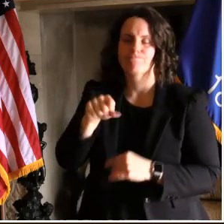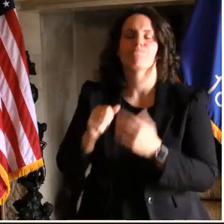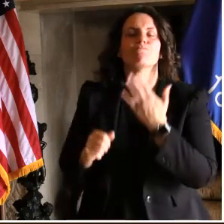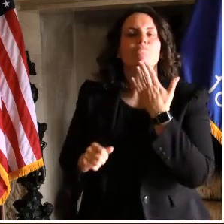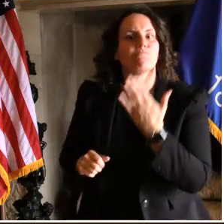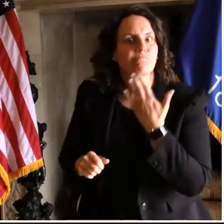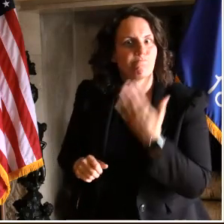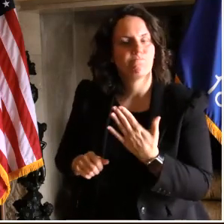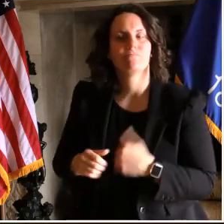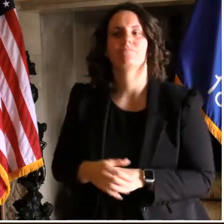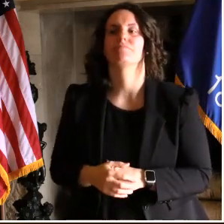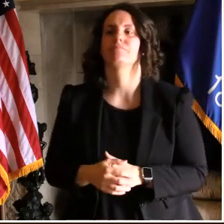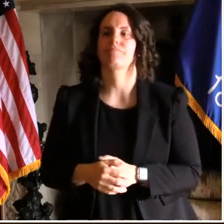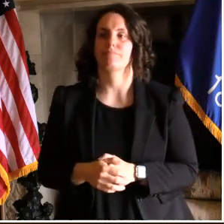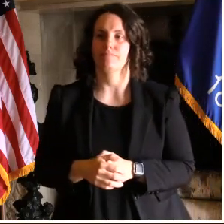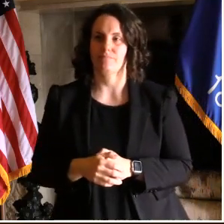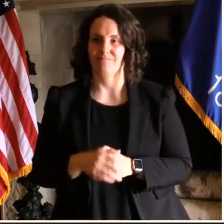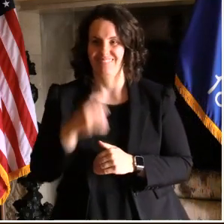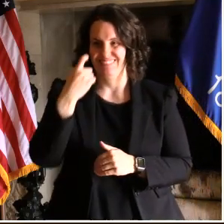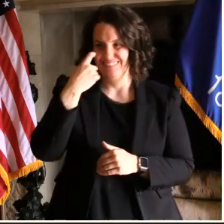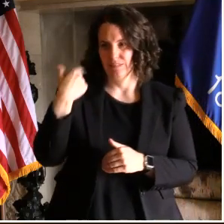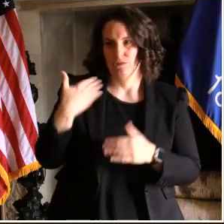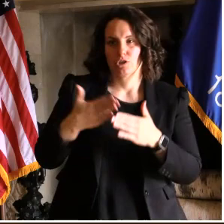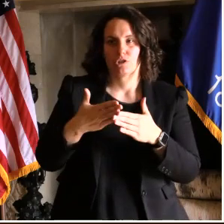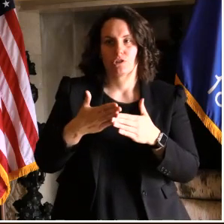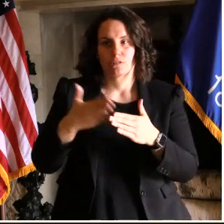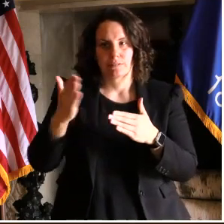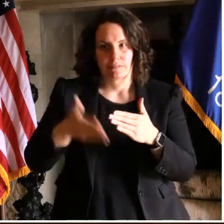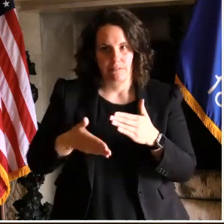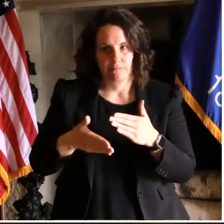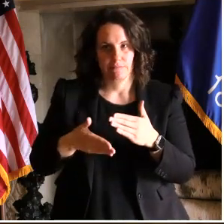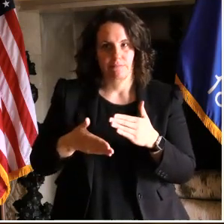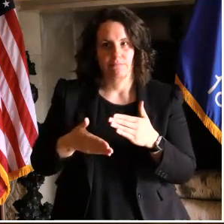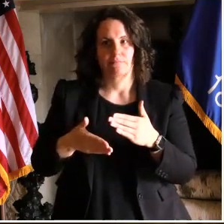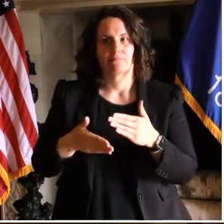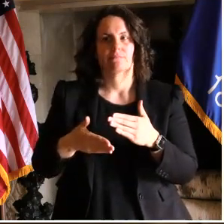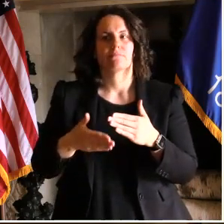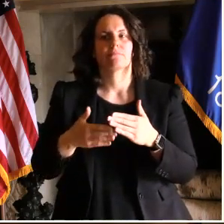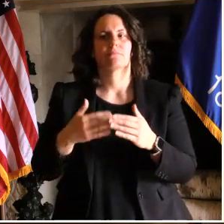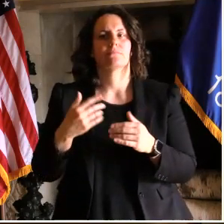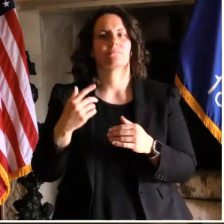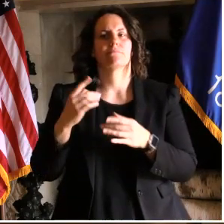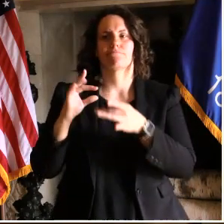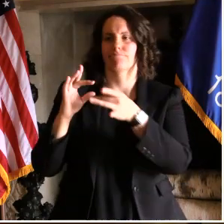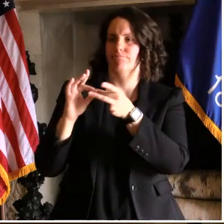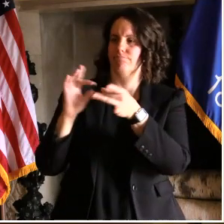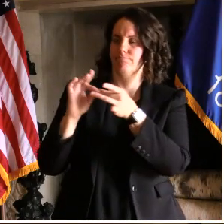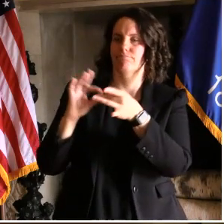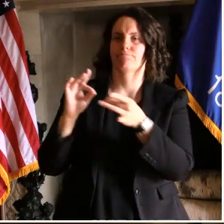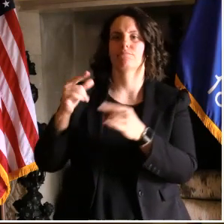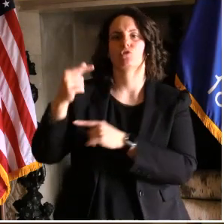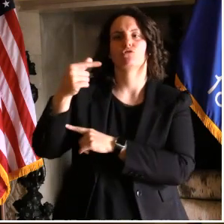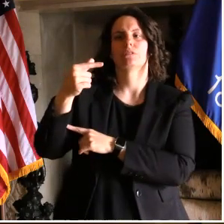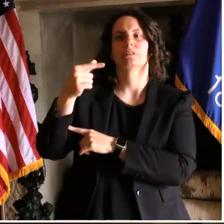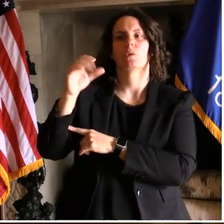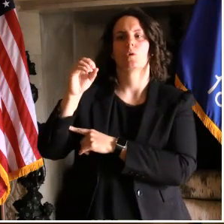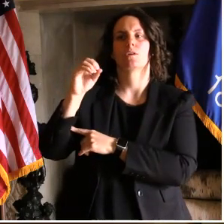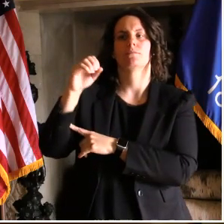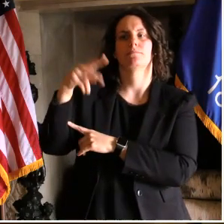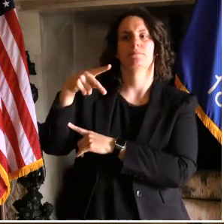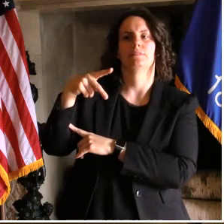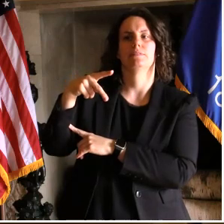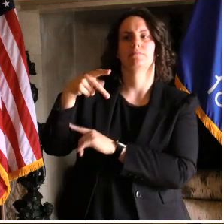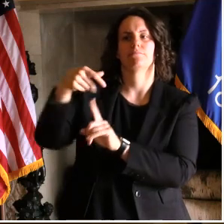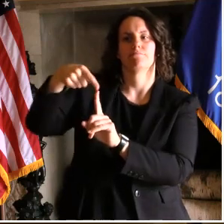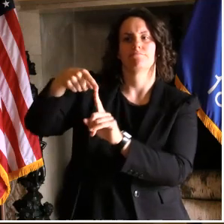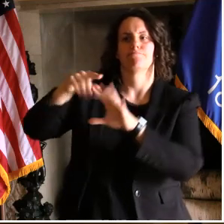Over the weekend, there was a statement from the GOP legislative leadership urging against shelter in place. Governor Evers, have you